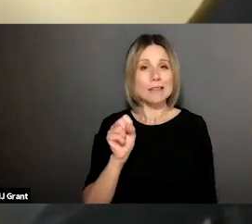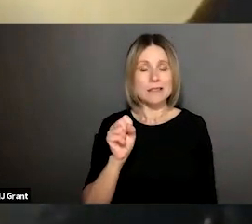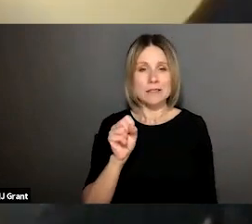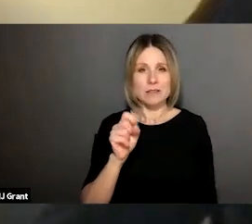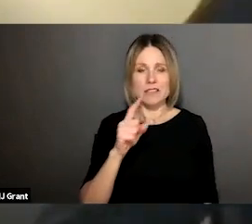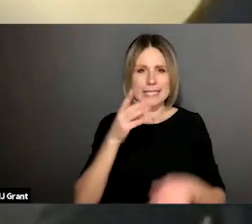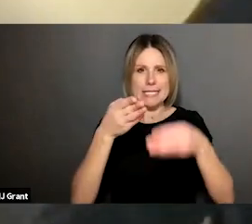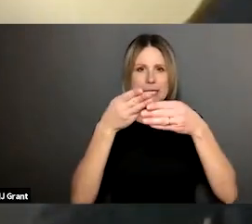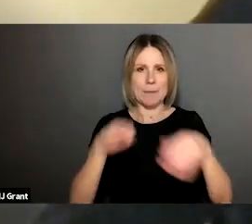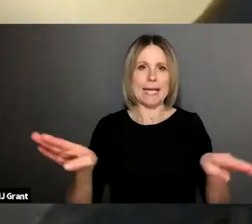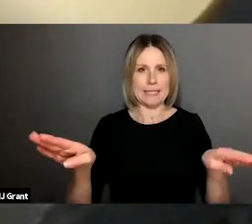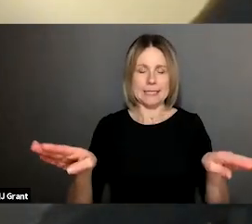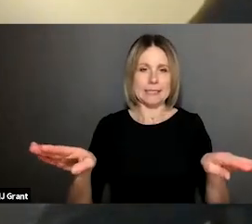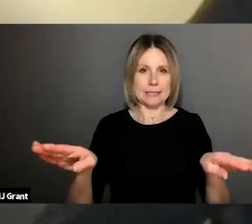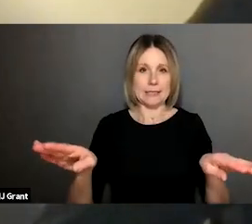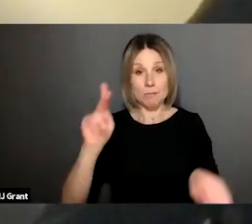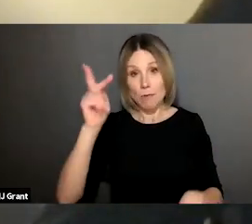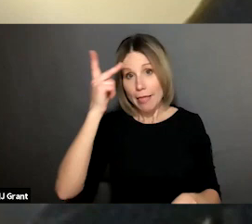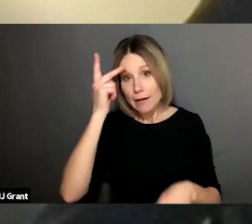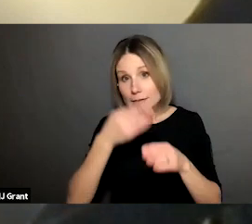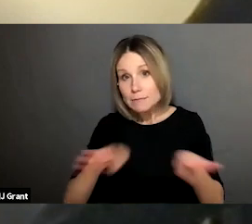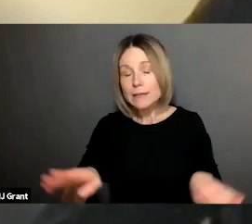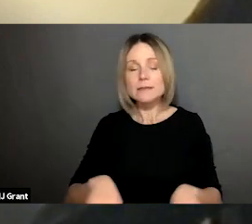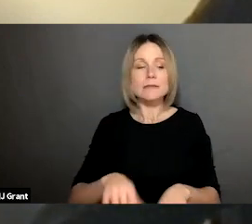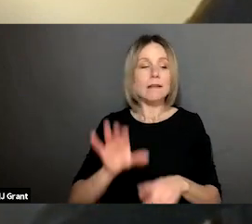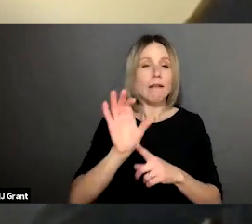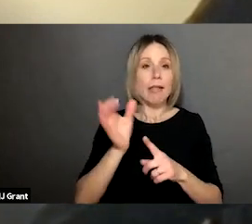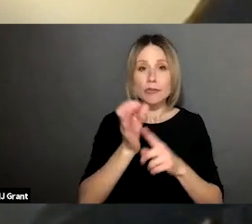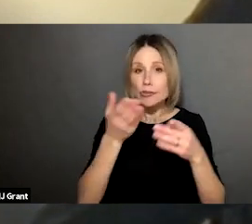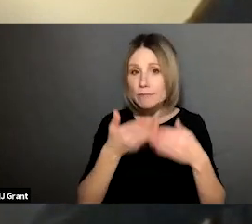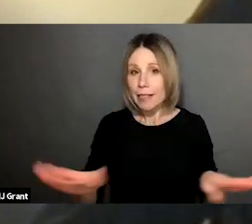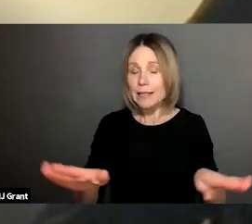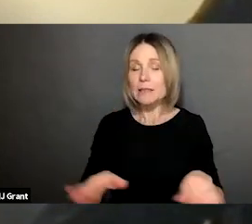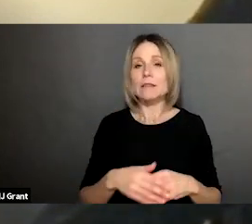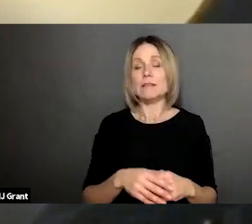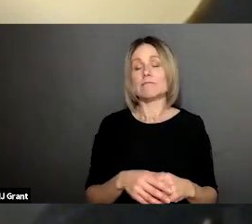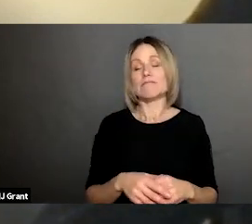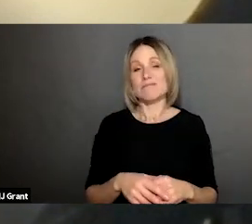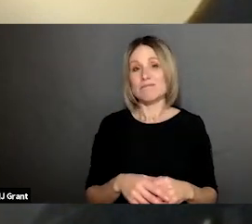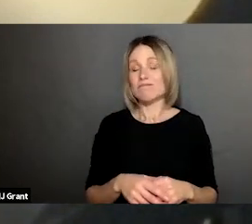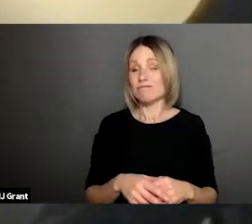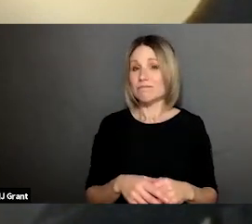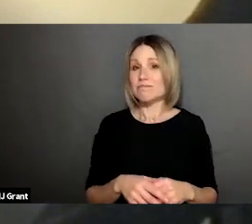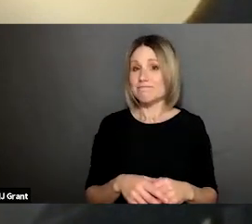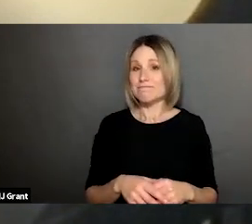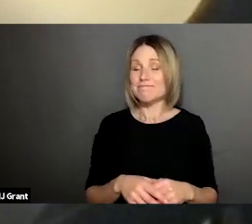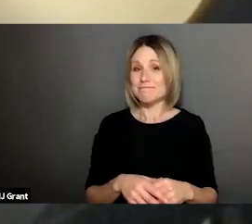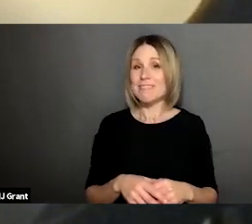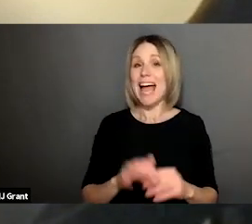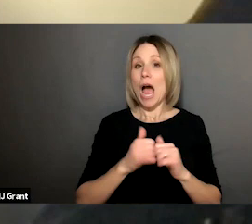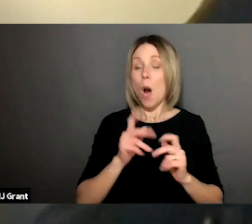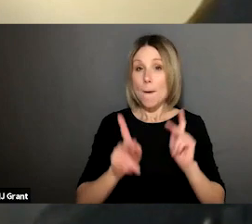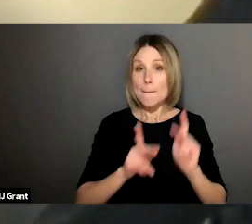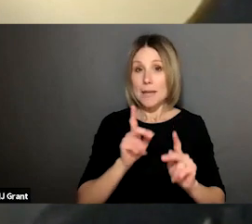and we're divided culturally and we're divided over our response to the coronavirus